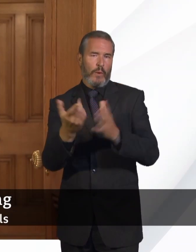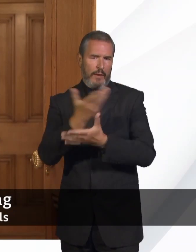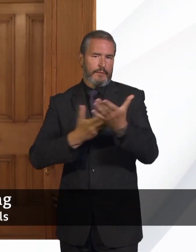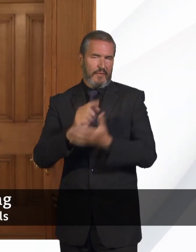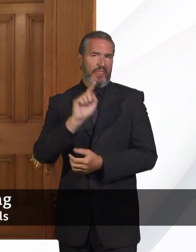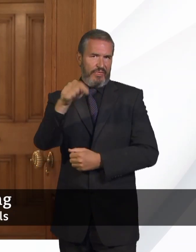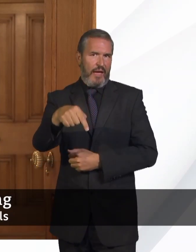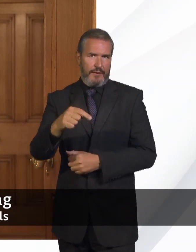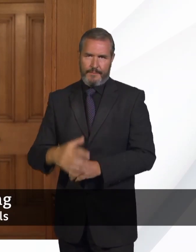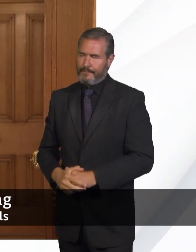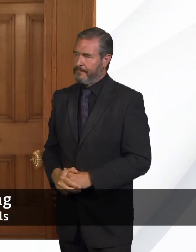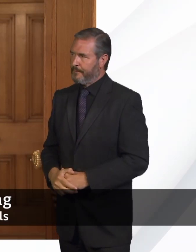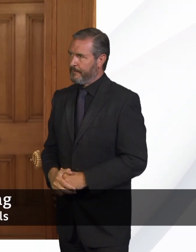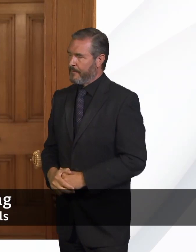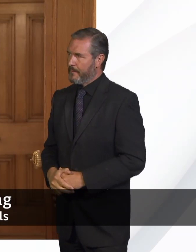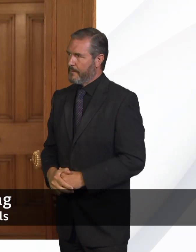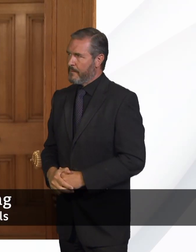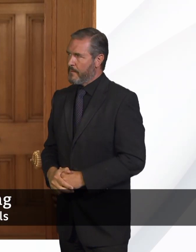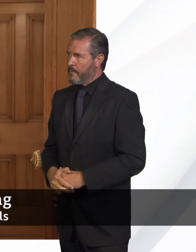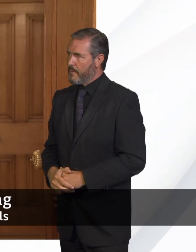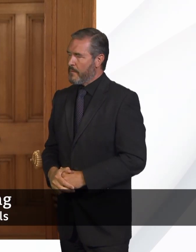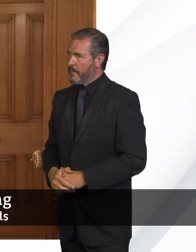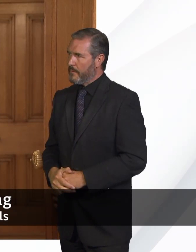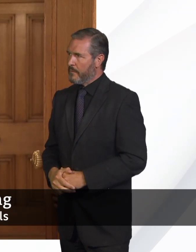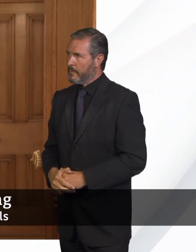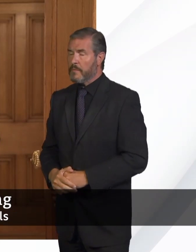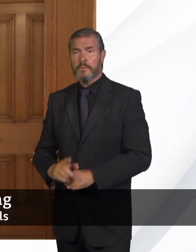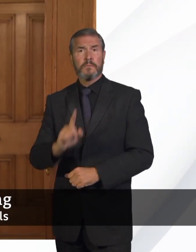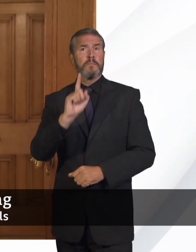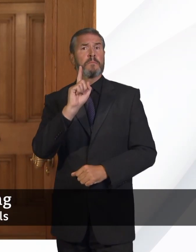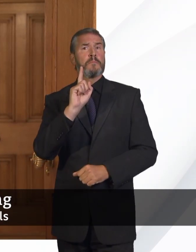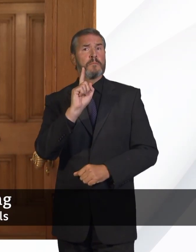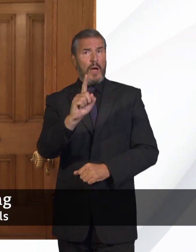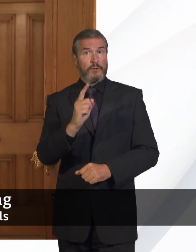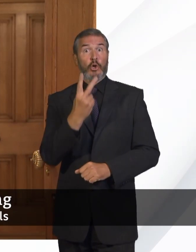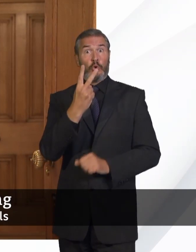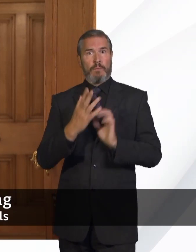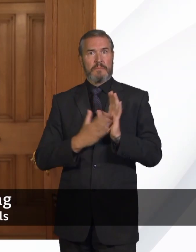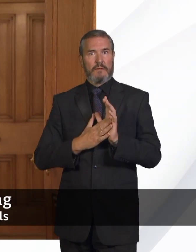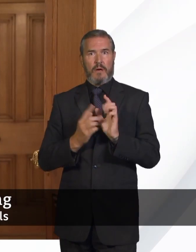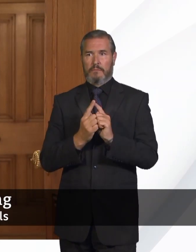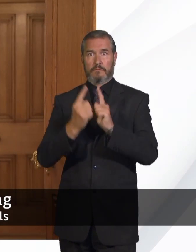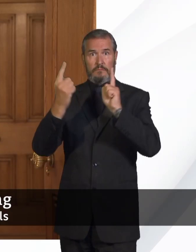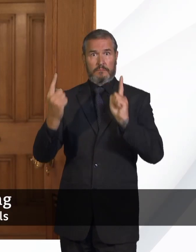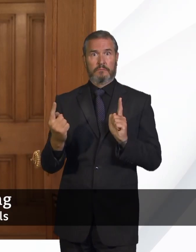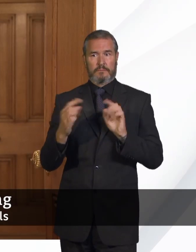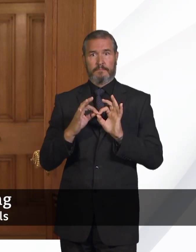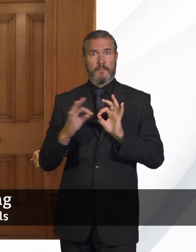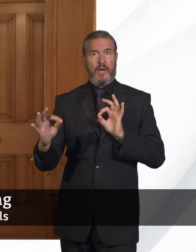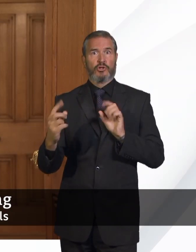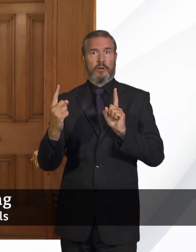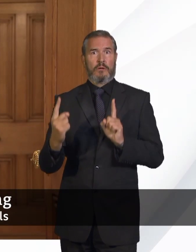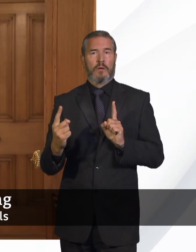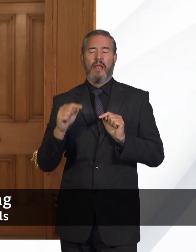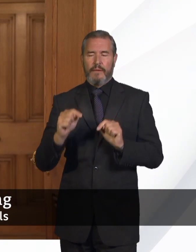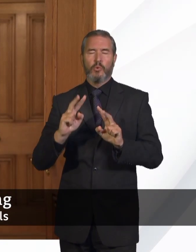you. In terms of the issue around the 2-metre rule, I just want to say once again, I think we're going to keep